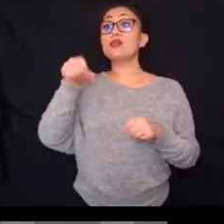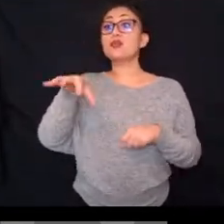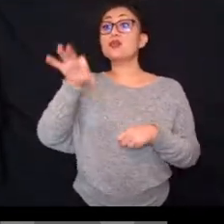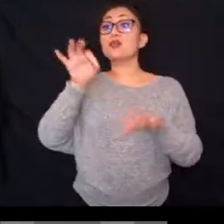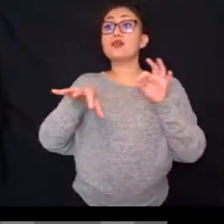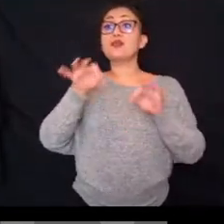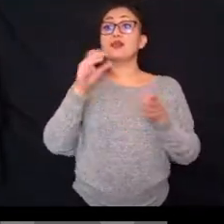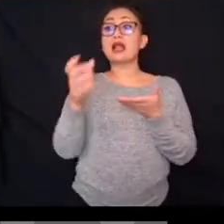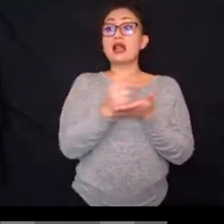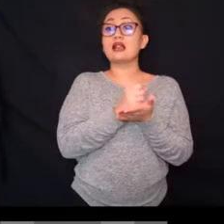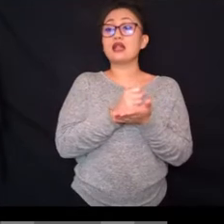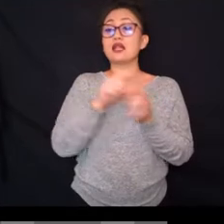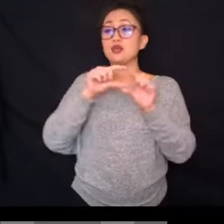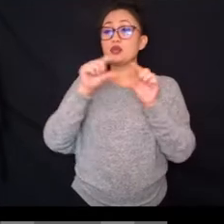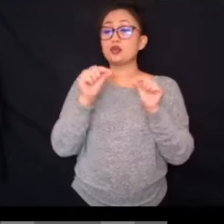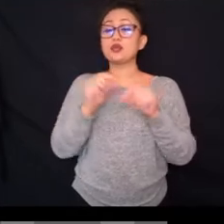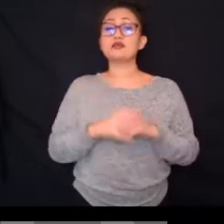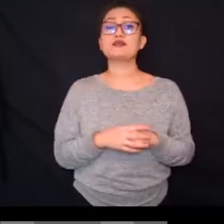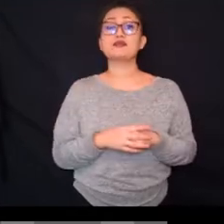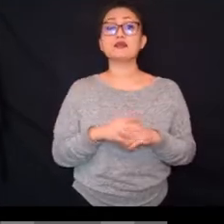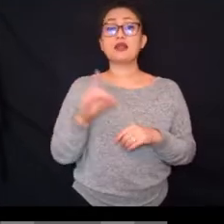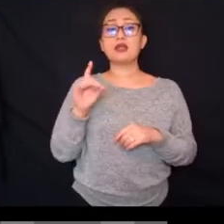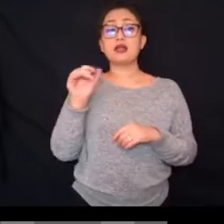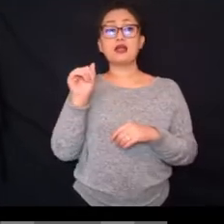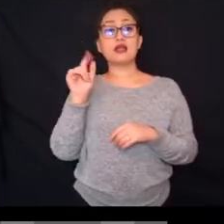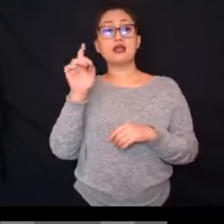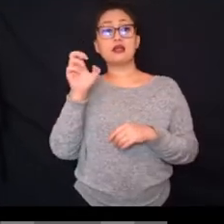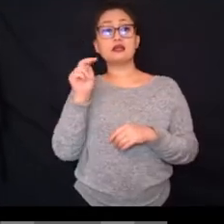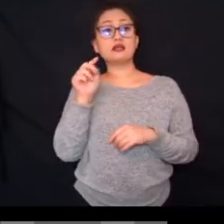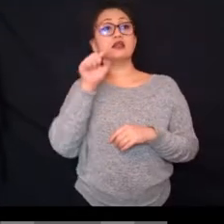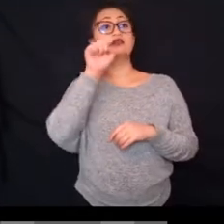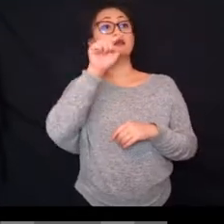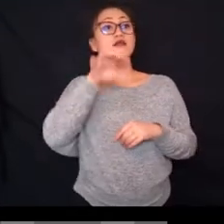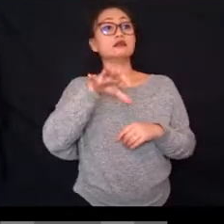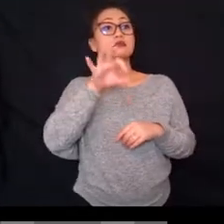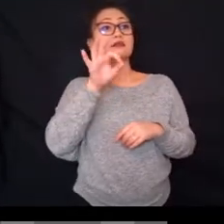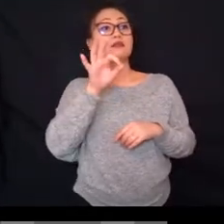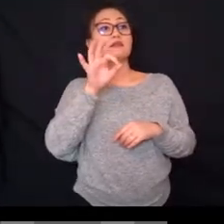I will and Dalton, if you'll pick up the story mats,